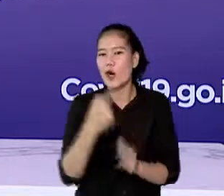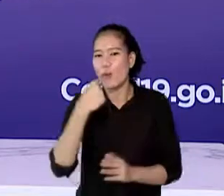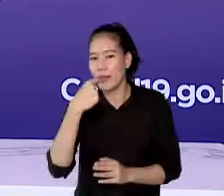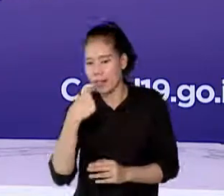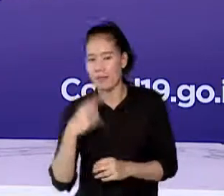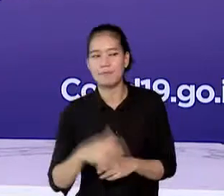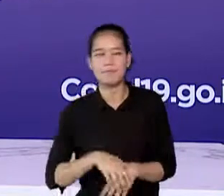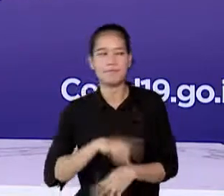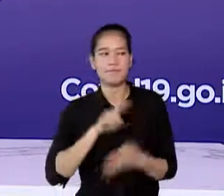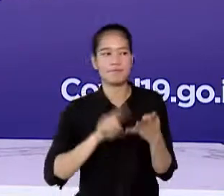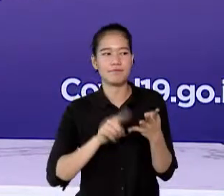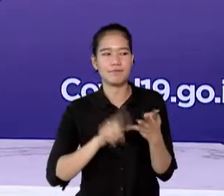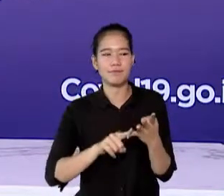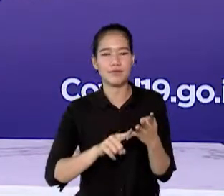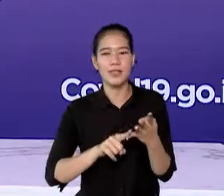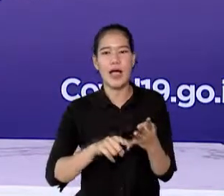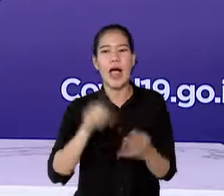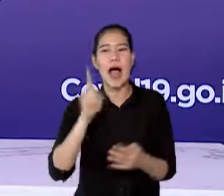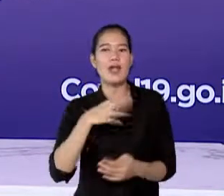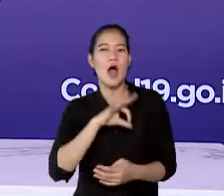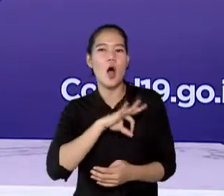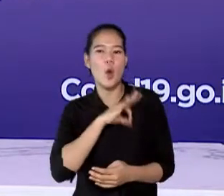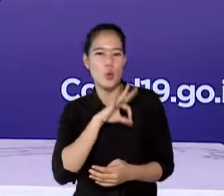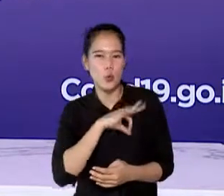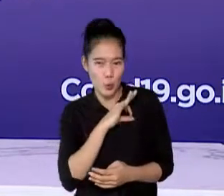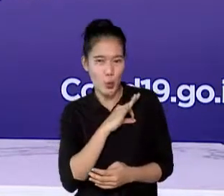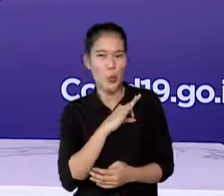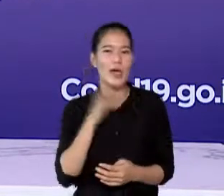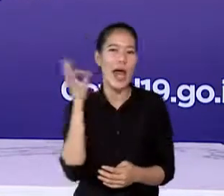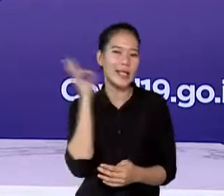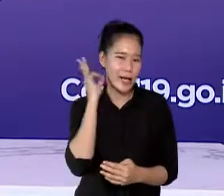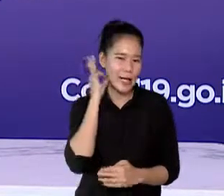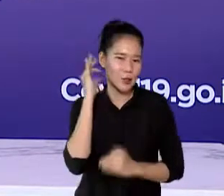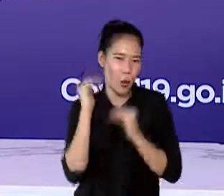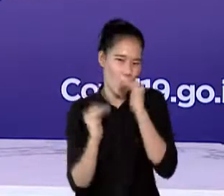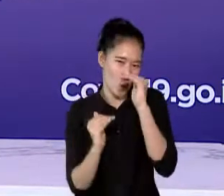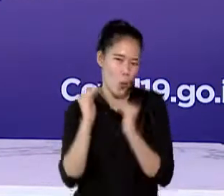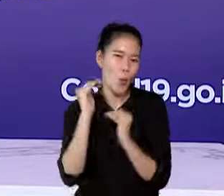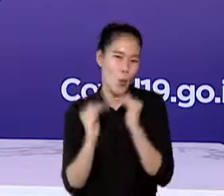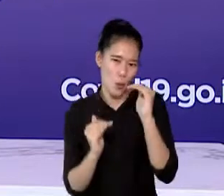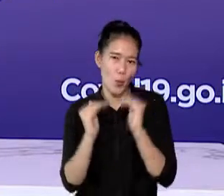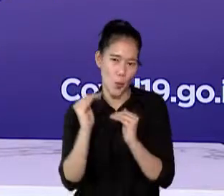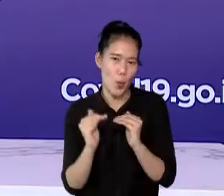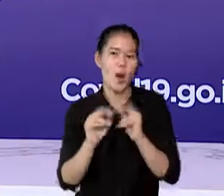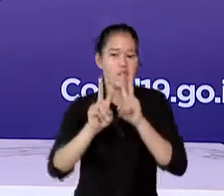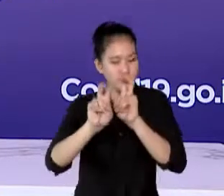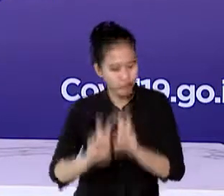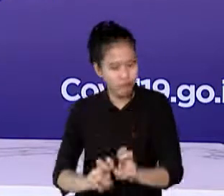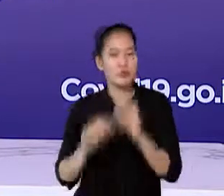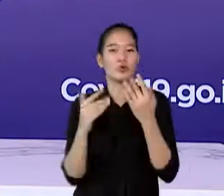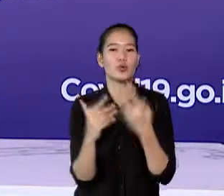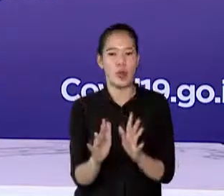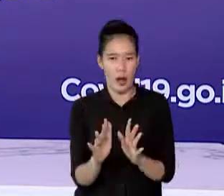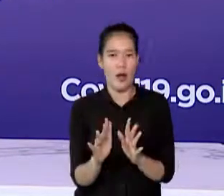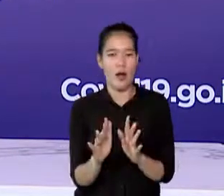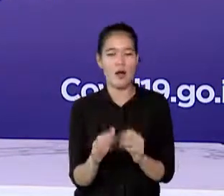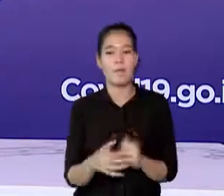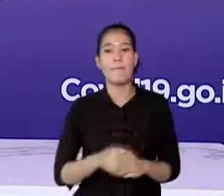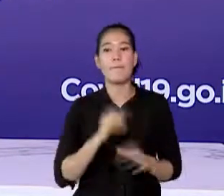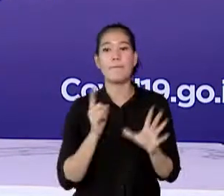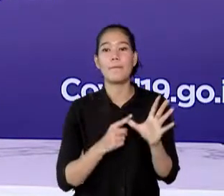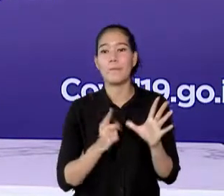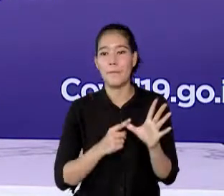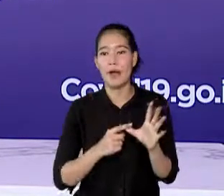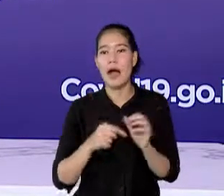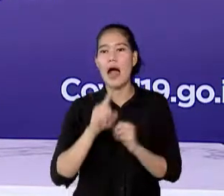fourth, has more benefits than risks based on a risk-benefit analysis. And the fifth,